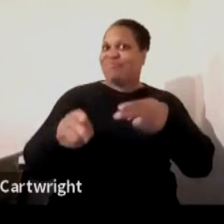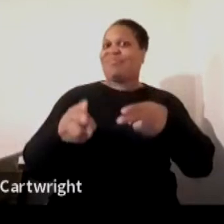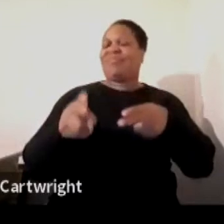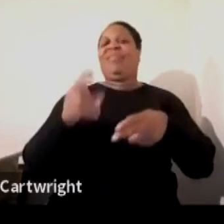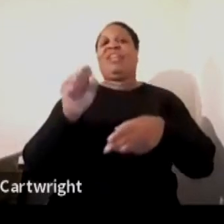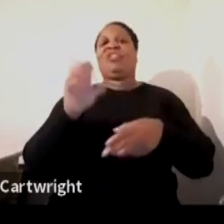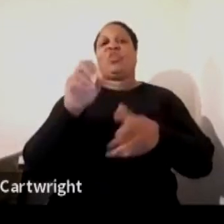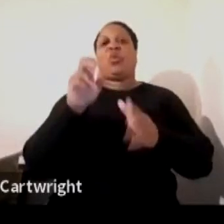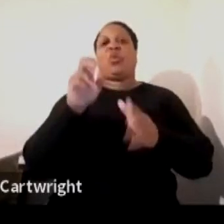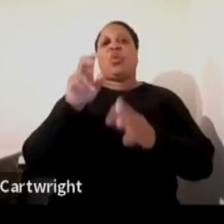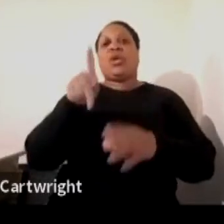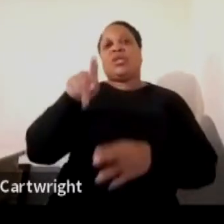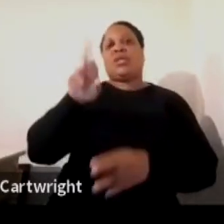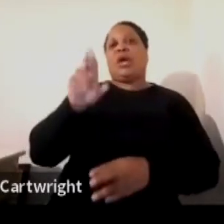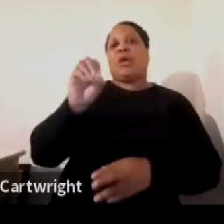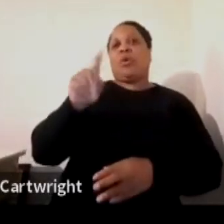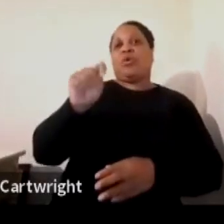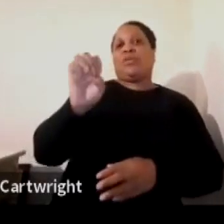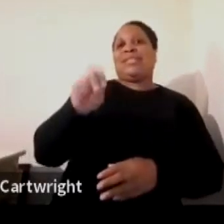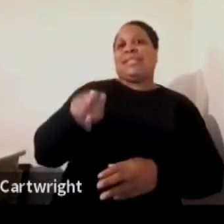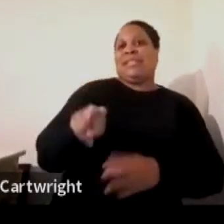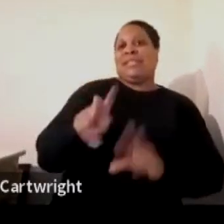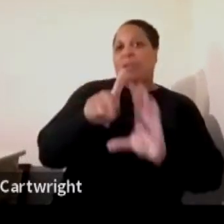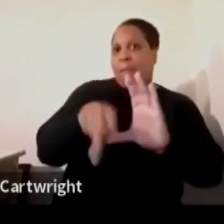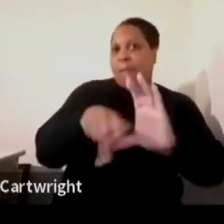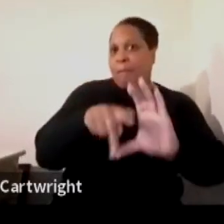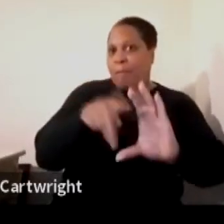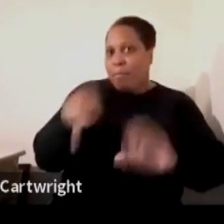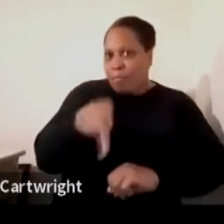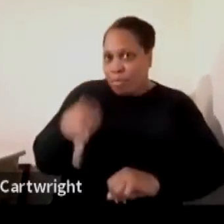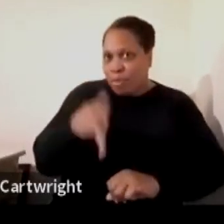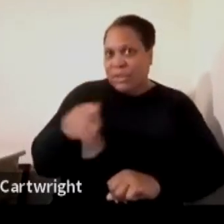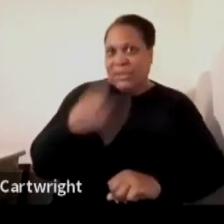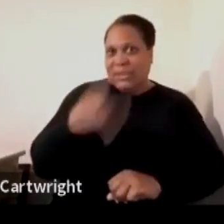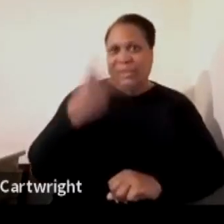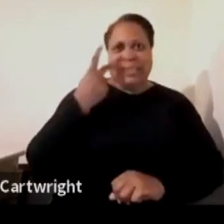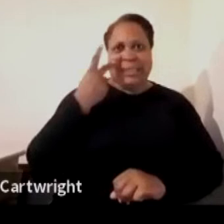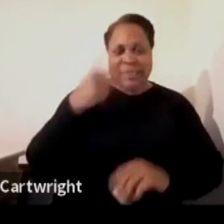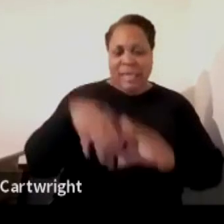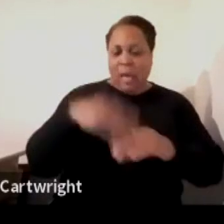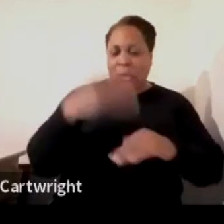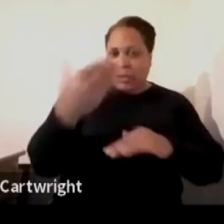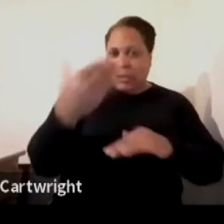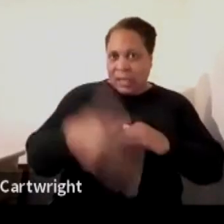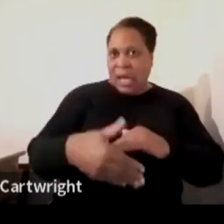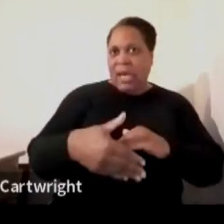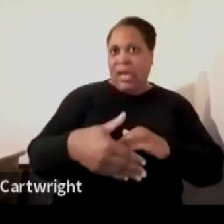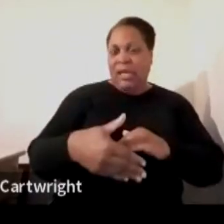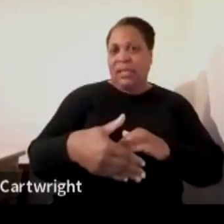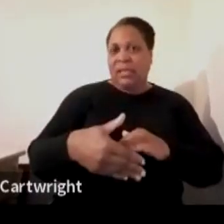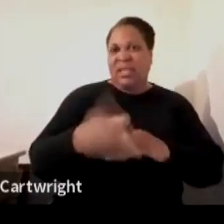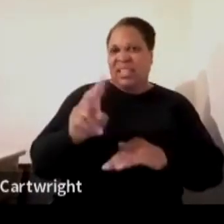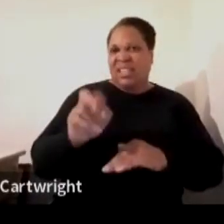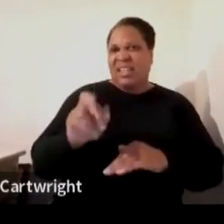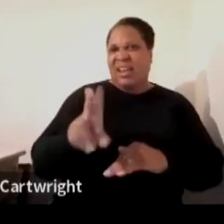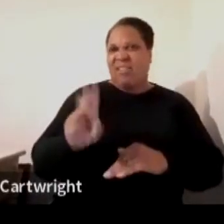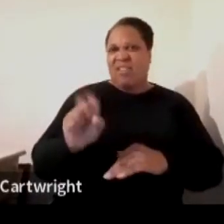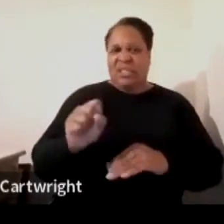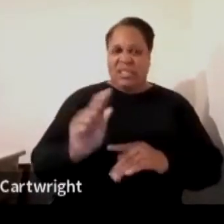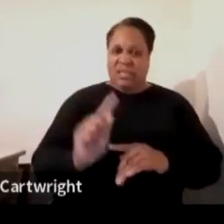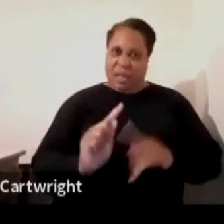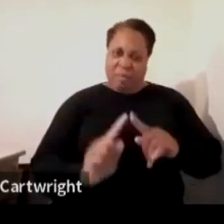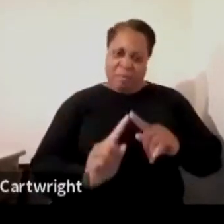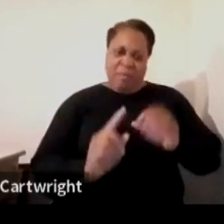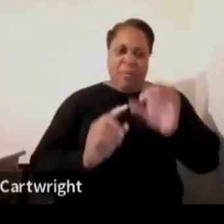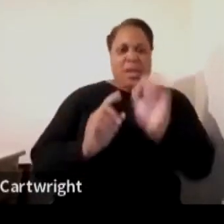which is on the outside. I think everyone's seen a picture of a coronavirus a million times. It's the thing on the outside that's like, pointing out. It will